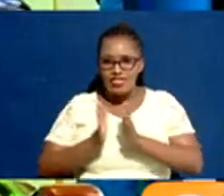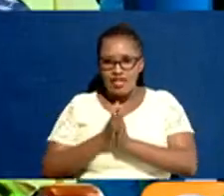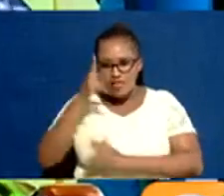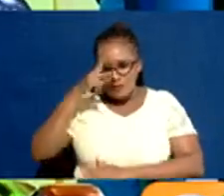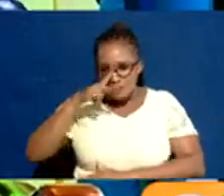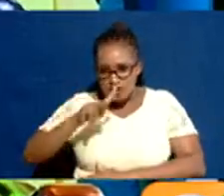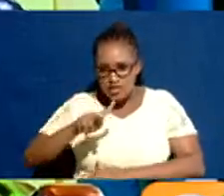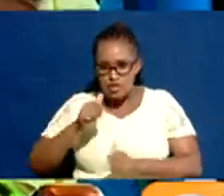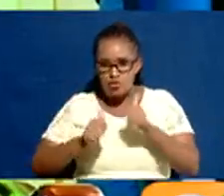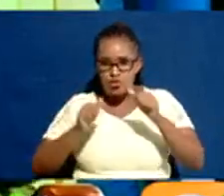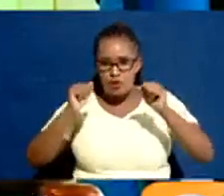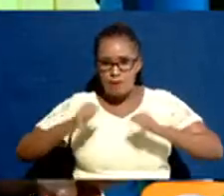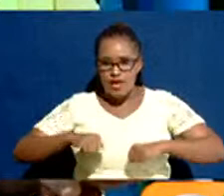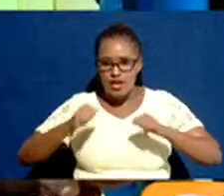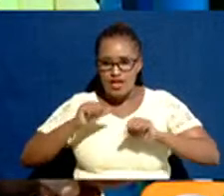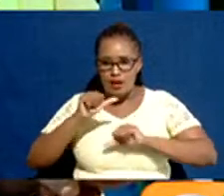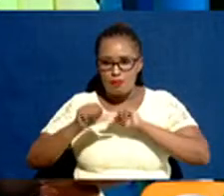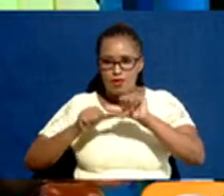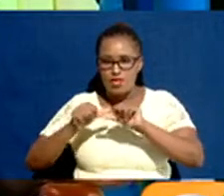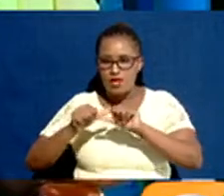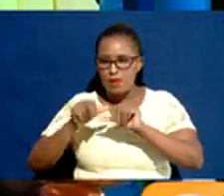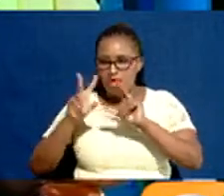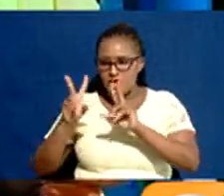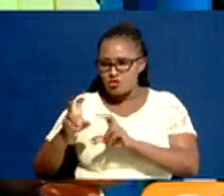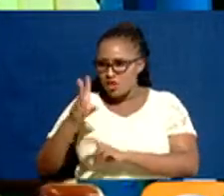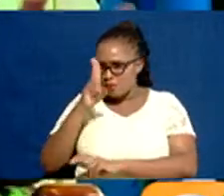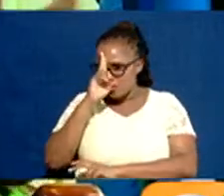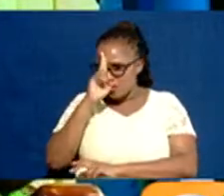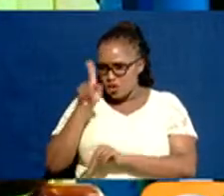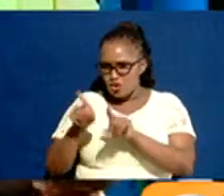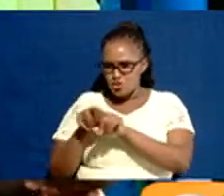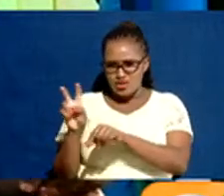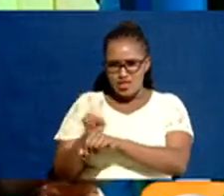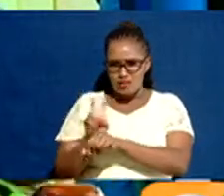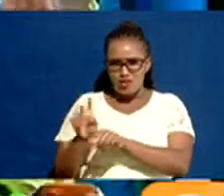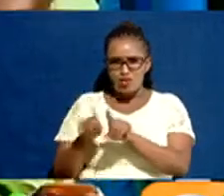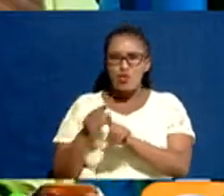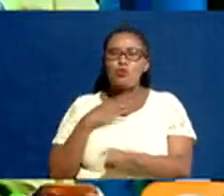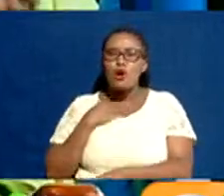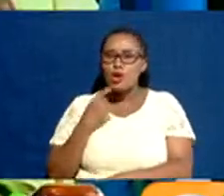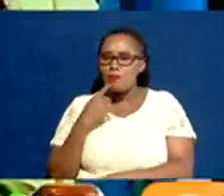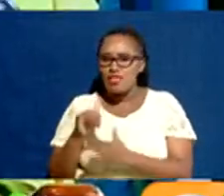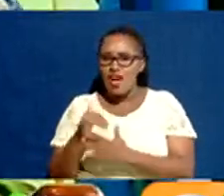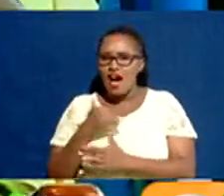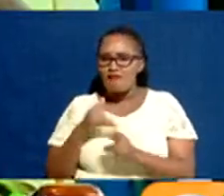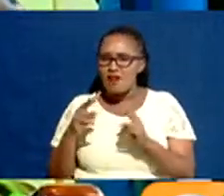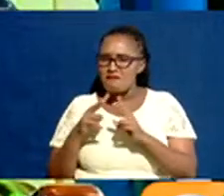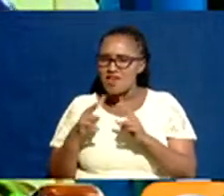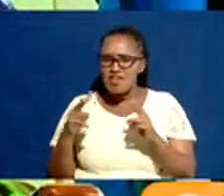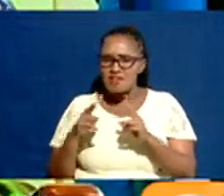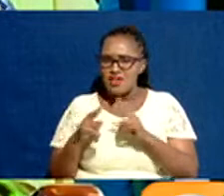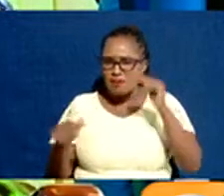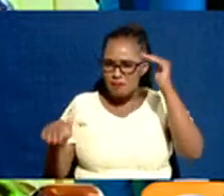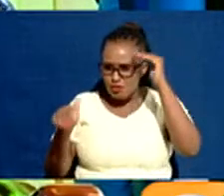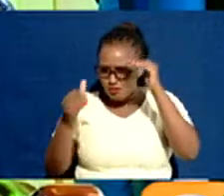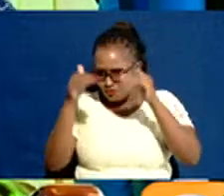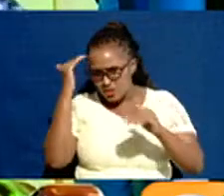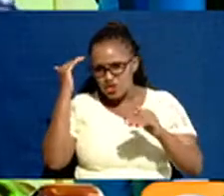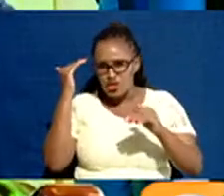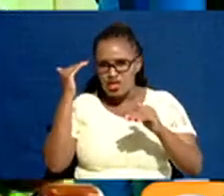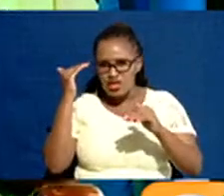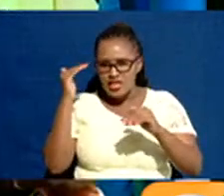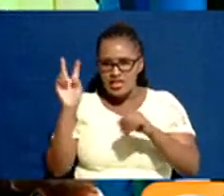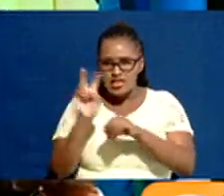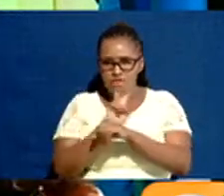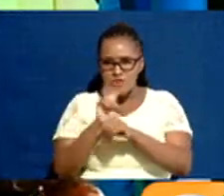had been agreed on in matters policing will be observed. Okay. And let me tell you, we have a very, very professional